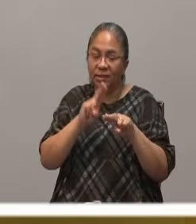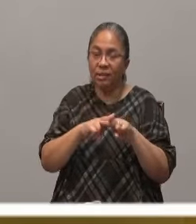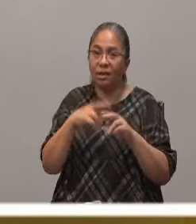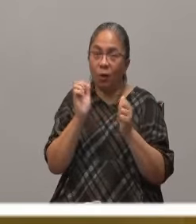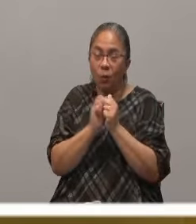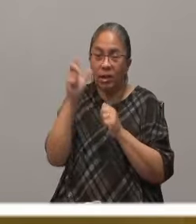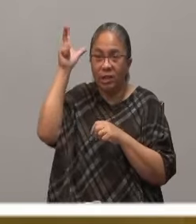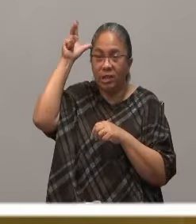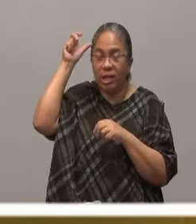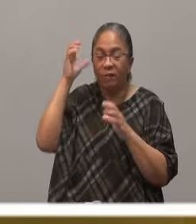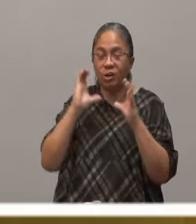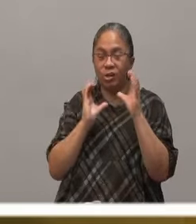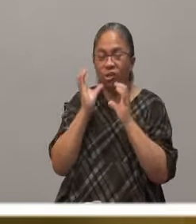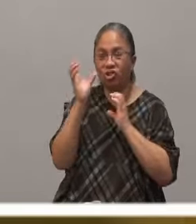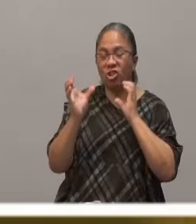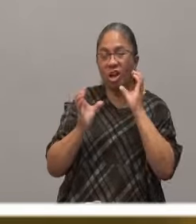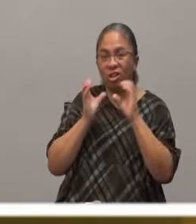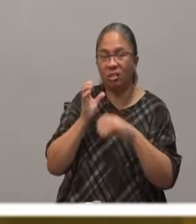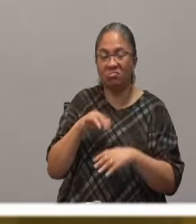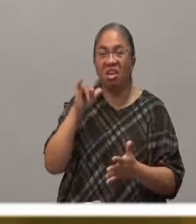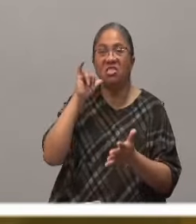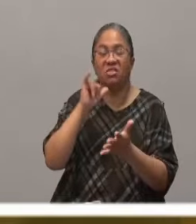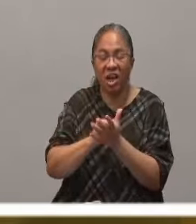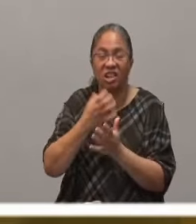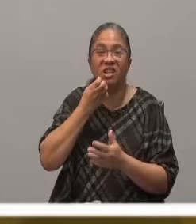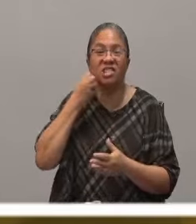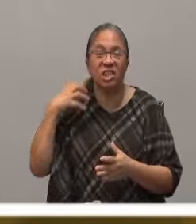divisiveness. That's evil.